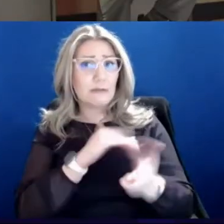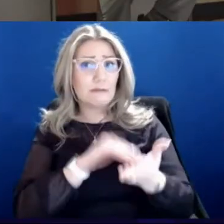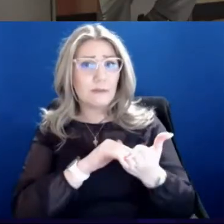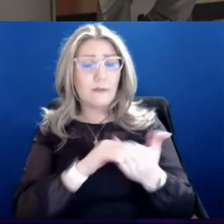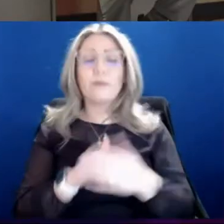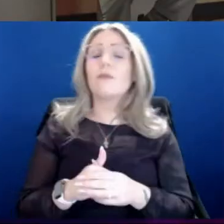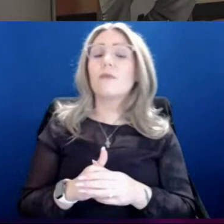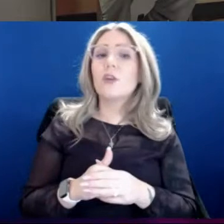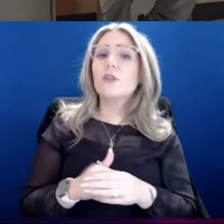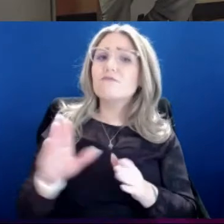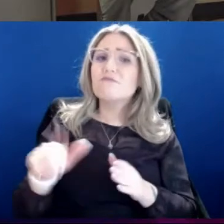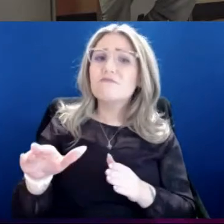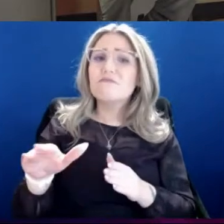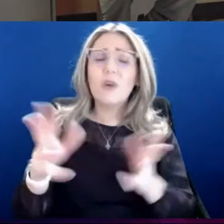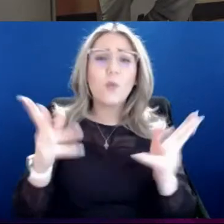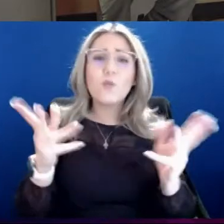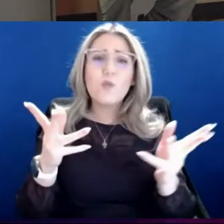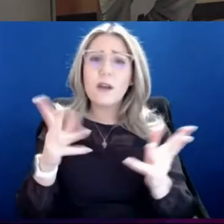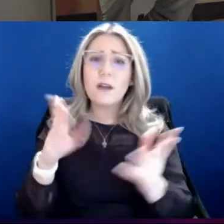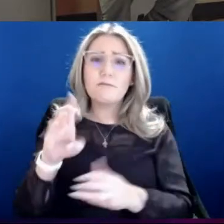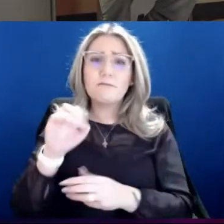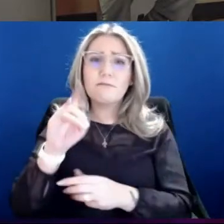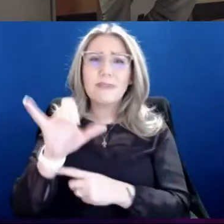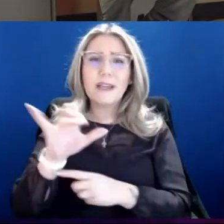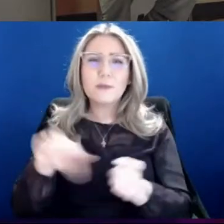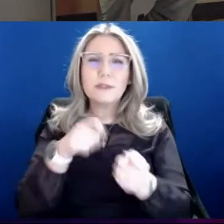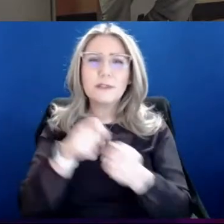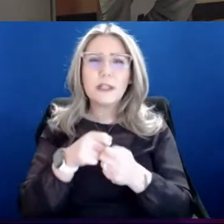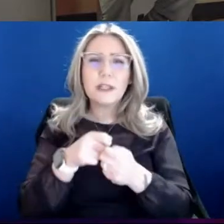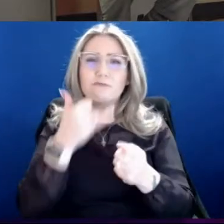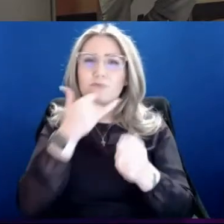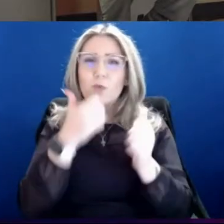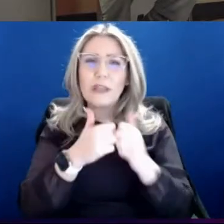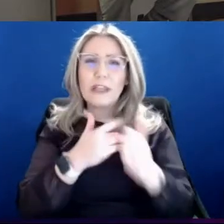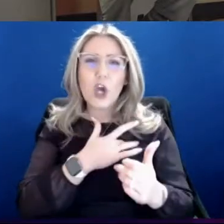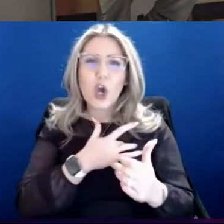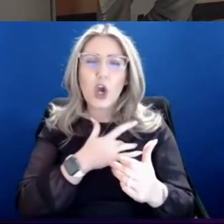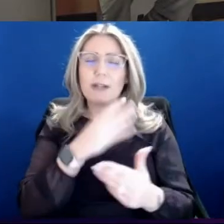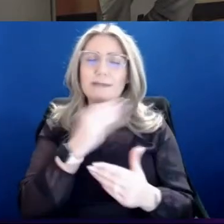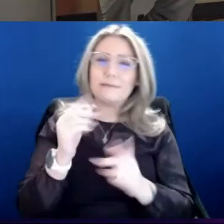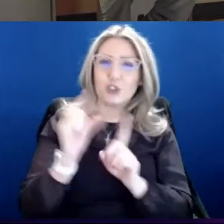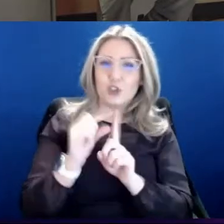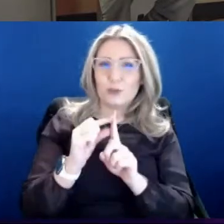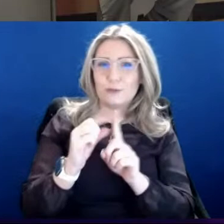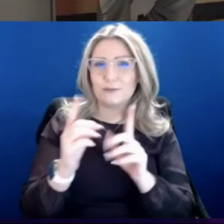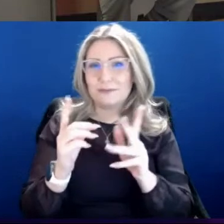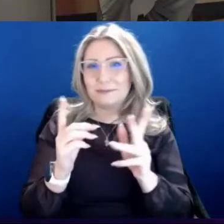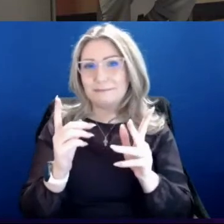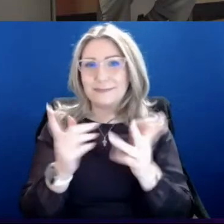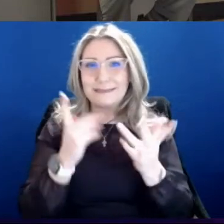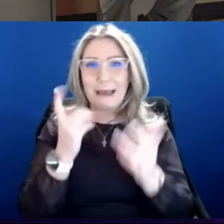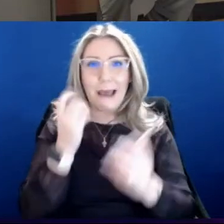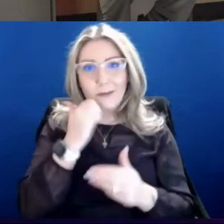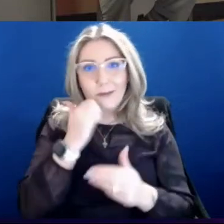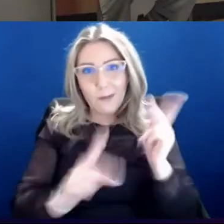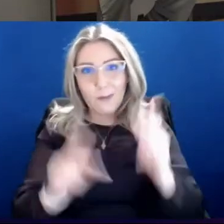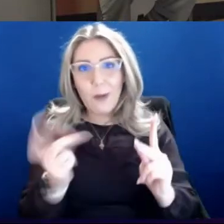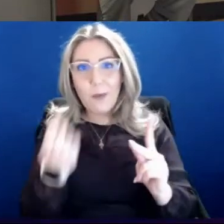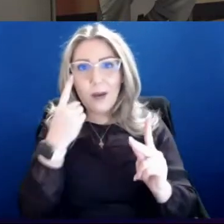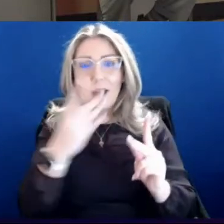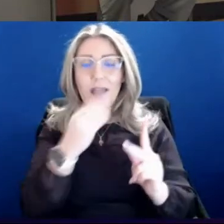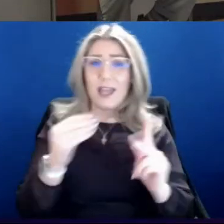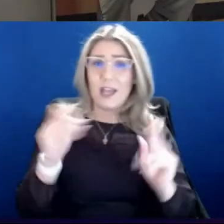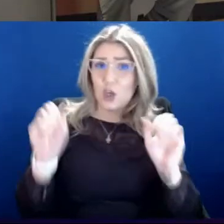have exactly wrong with her heart, if you can explain it in terms that the regular people would understand? And then would she have been able to live